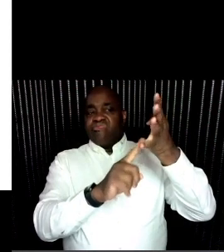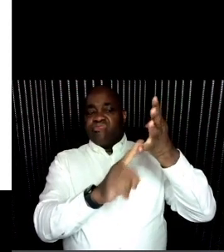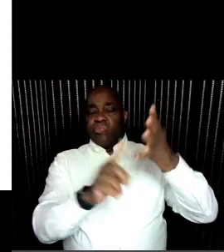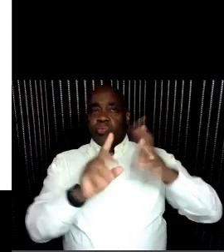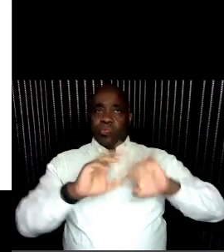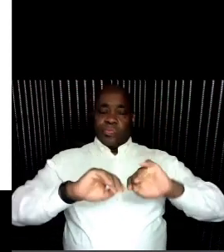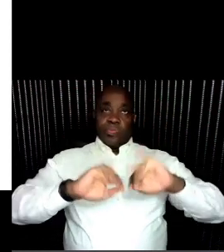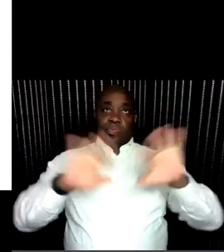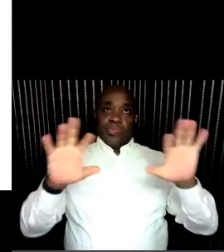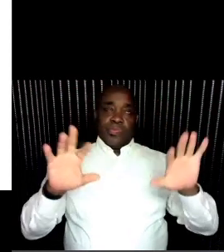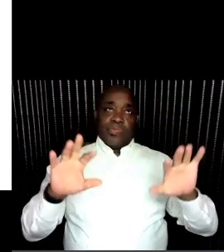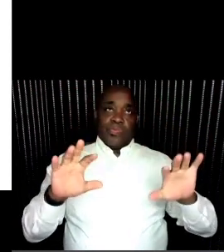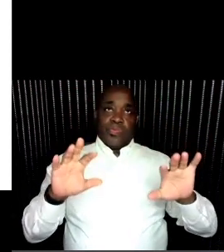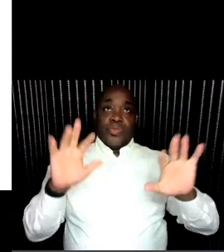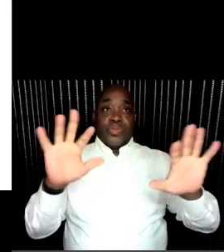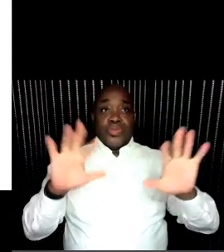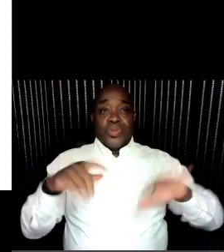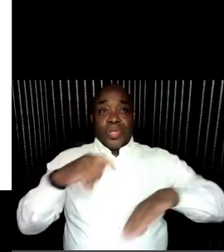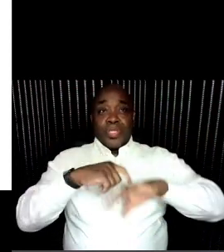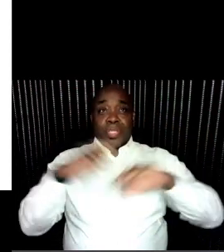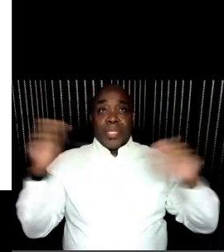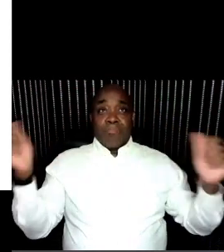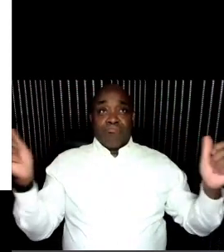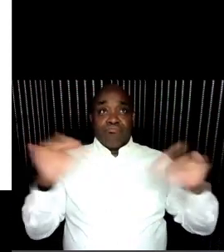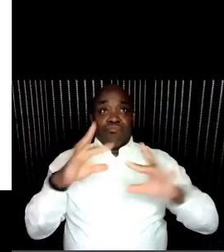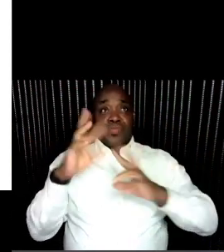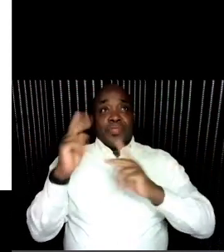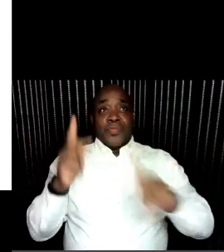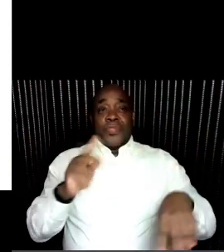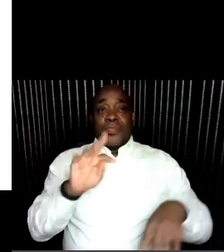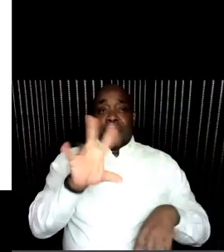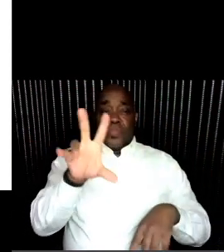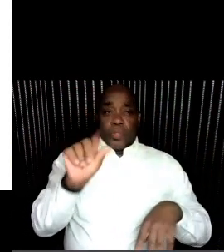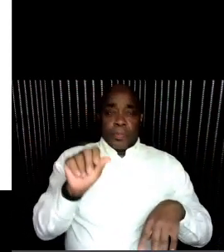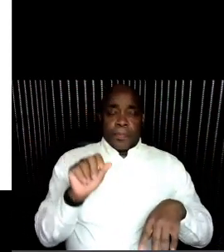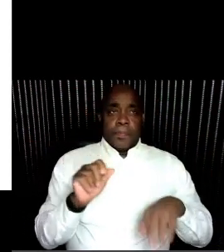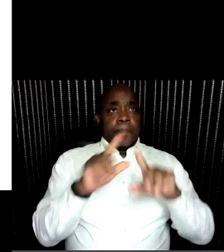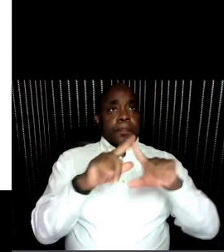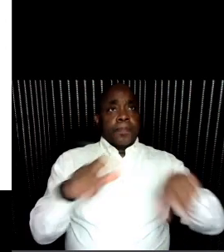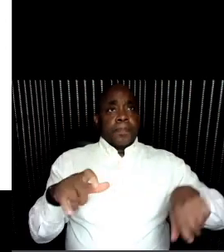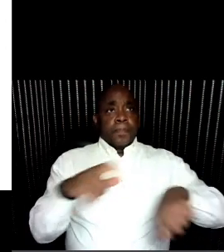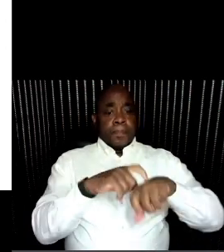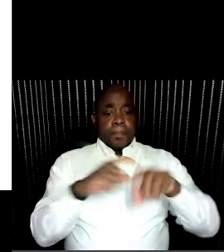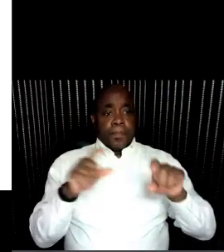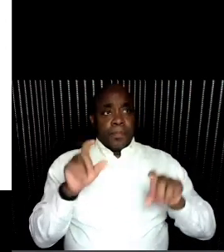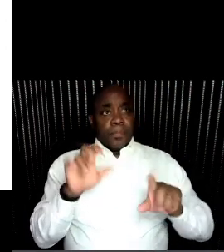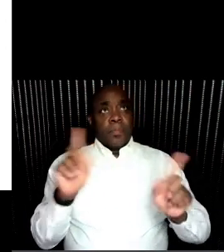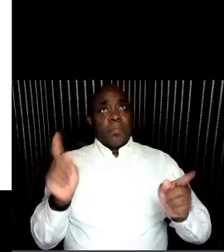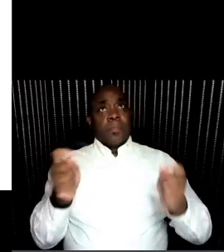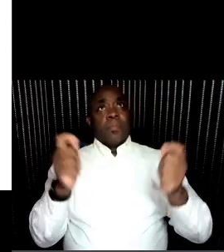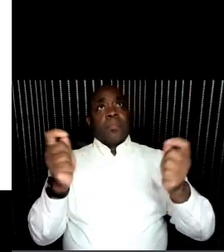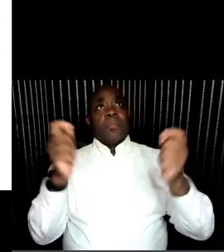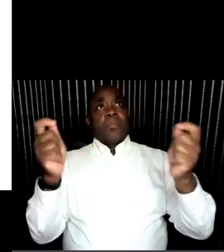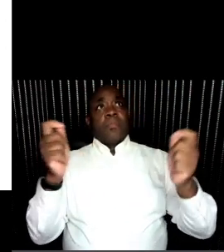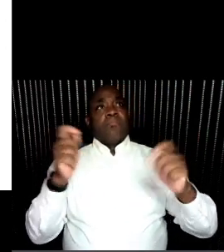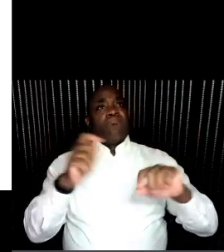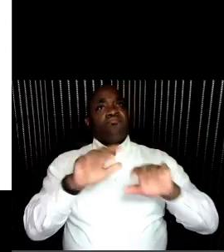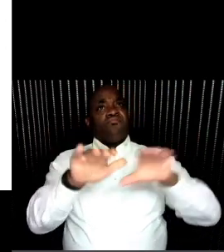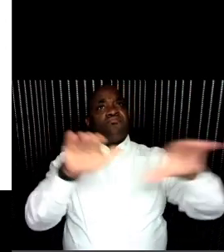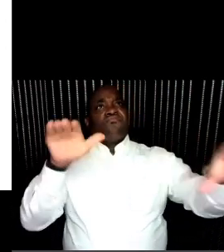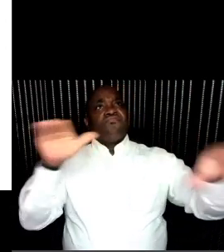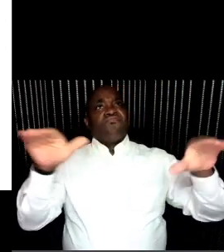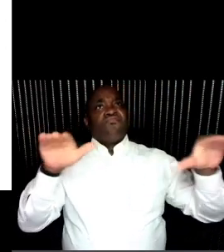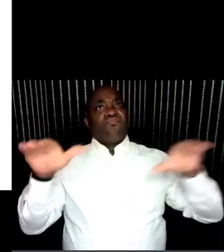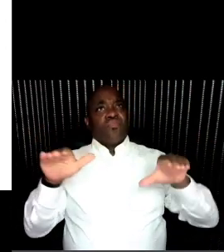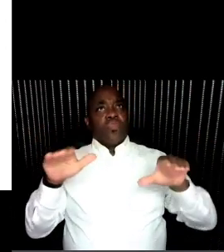time to visit Florida. And at the same time, the festival is a call to everyone who believes in the work of